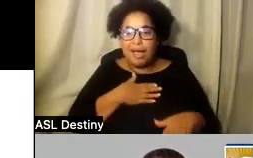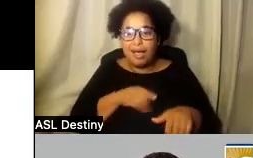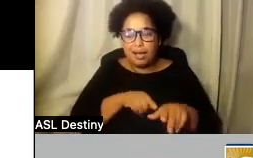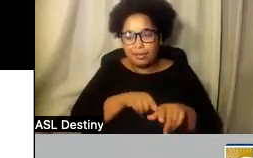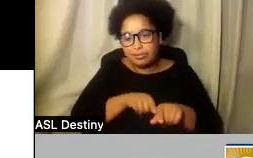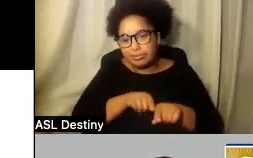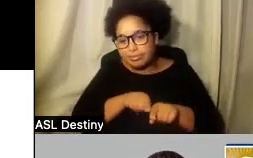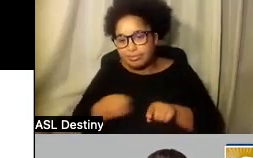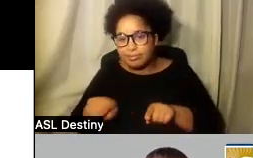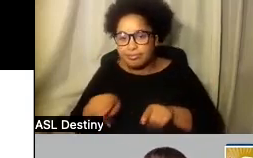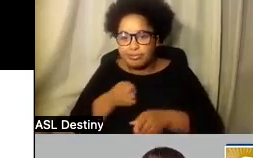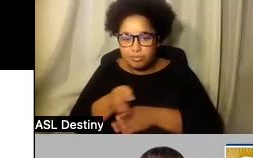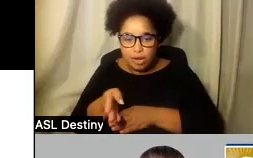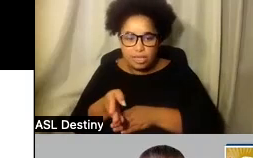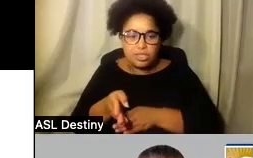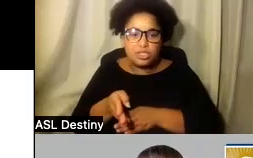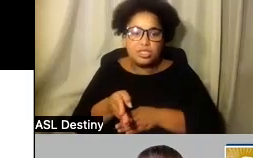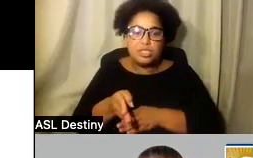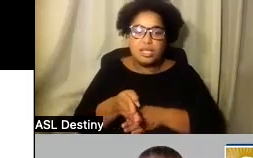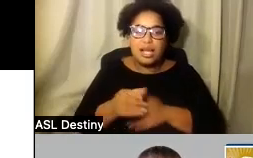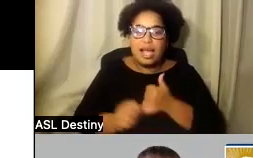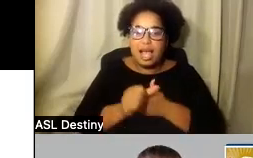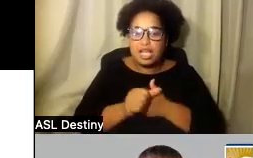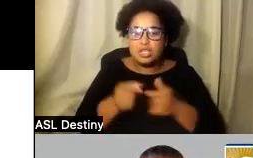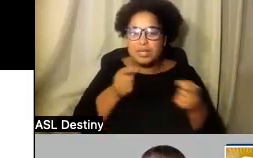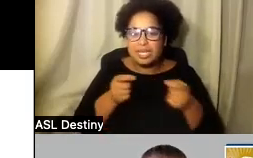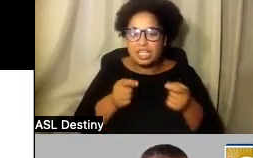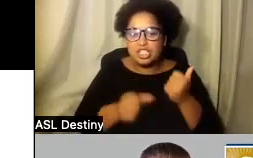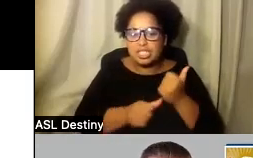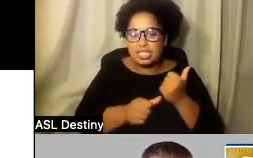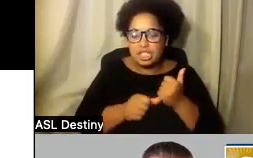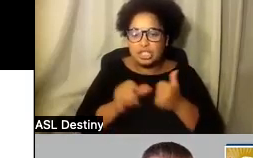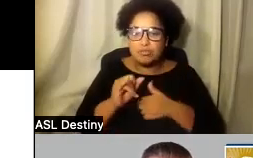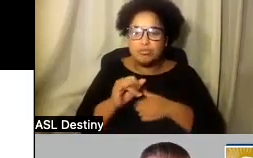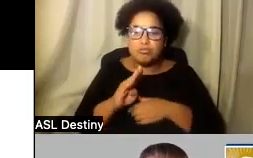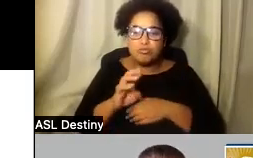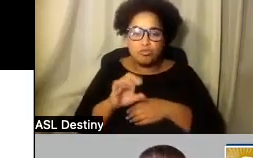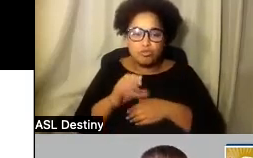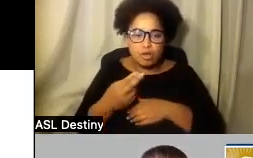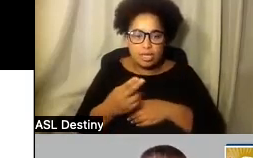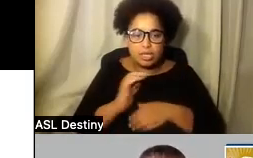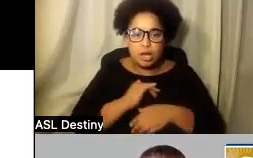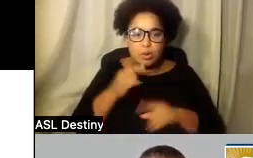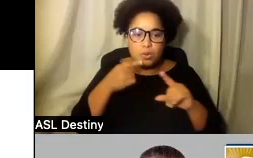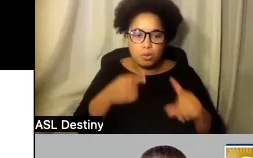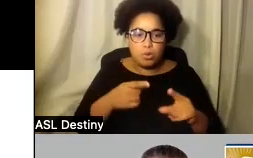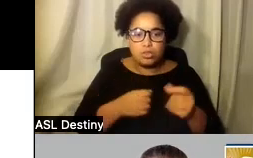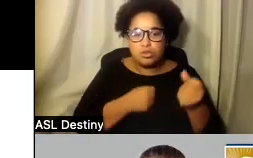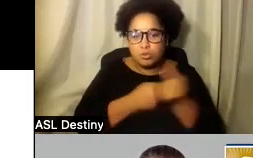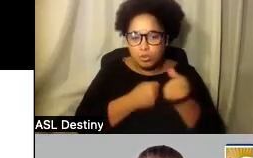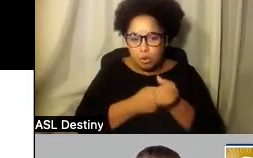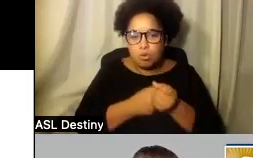is to promote long-term resiliency through implementation of mitigation measures that reduce loss to life and risk